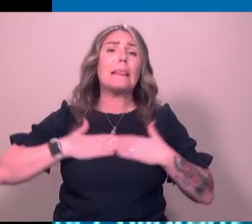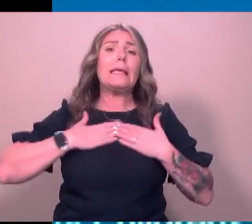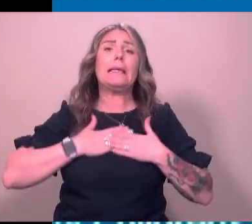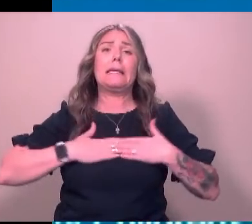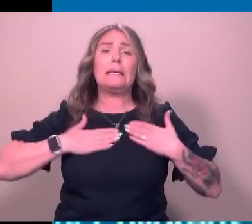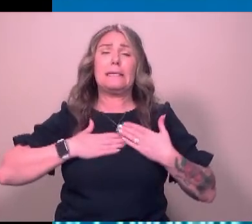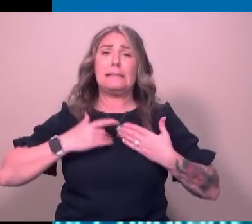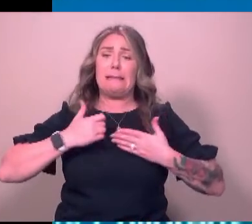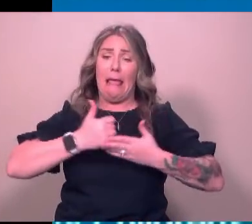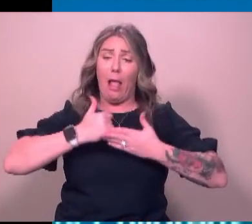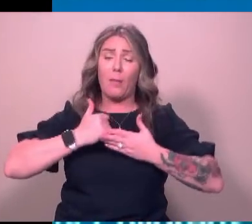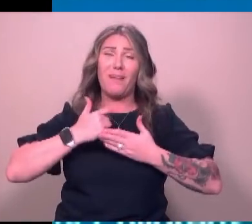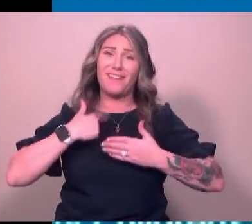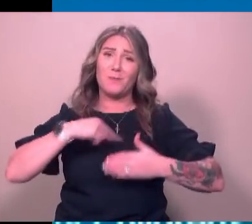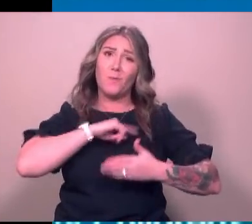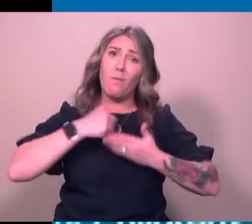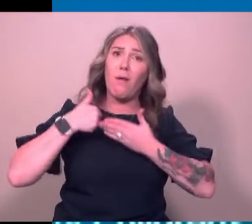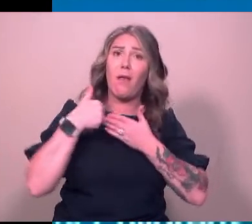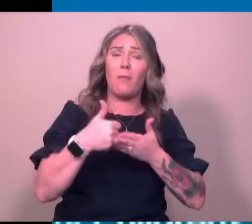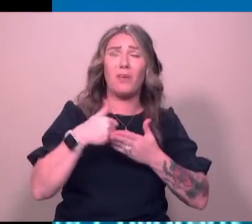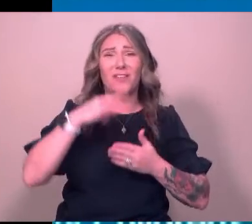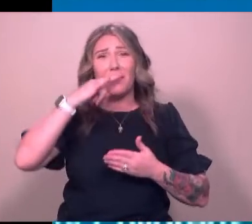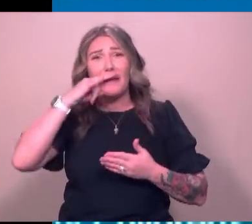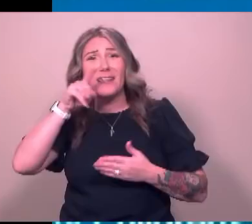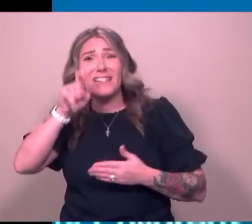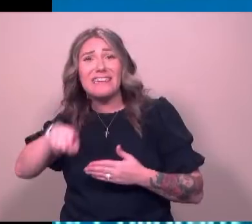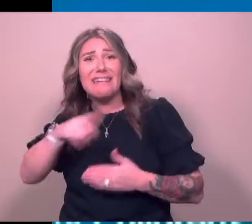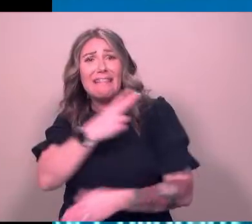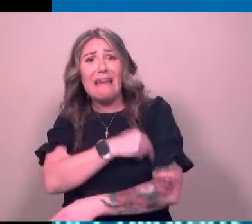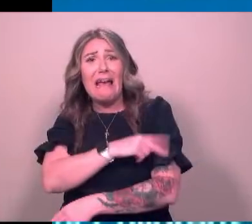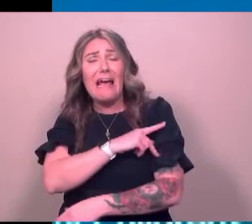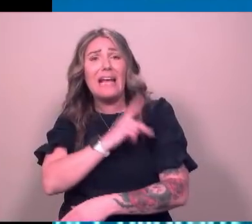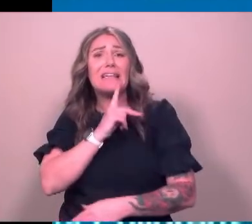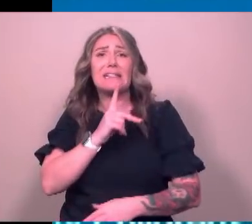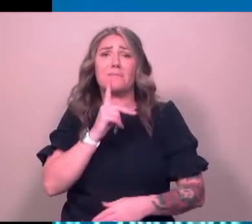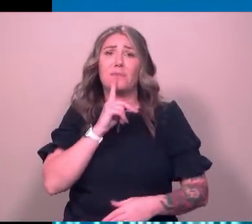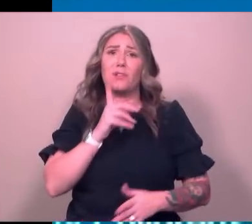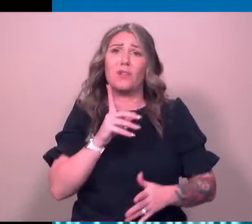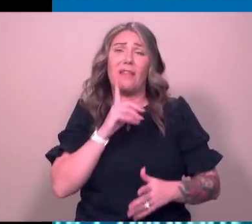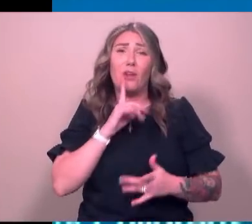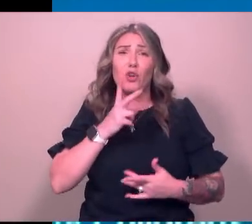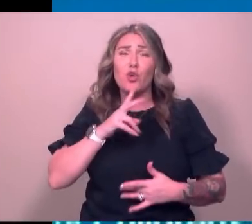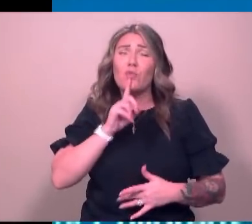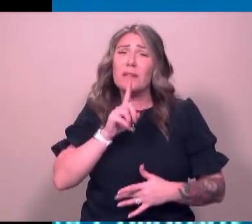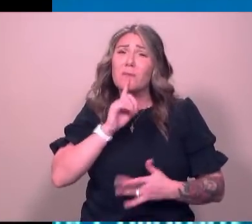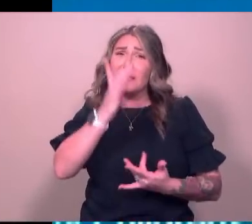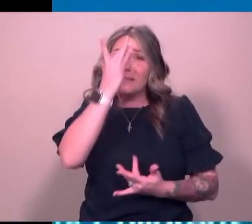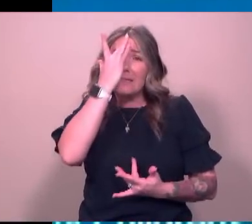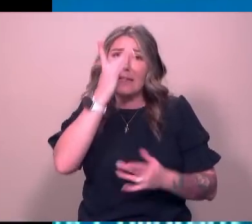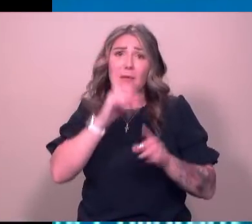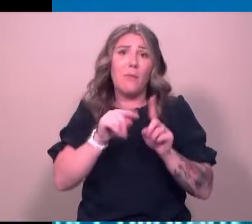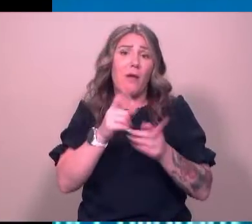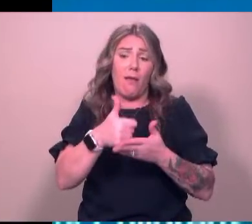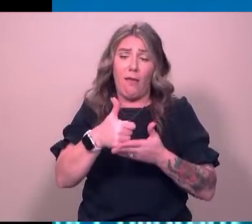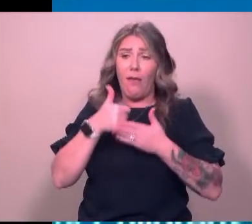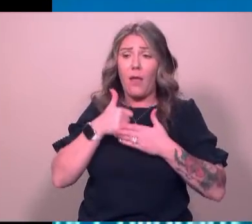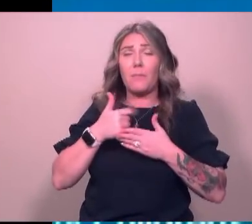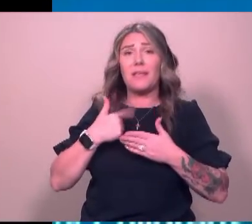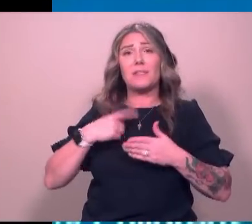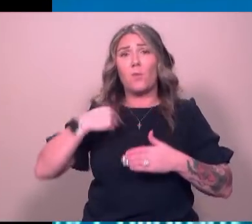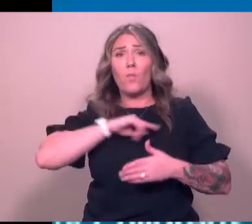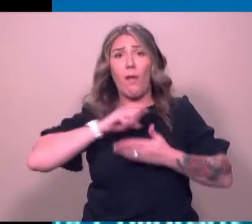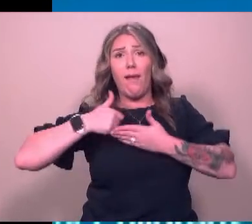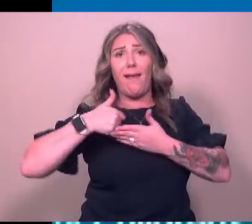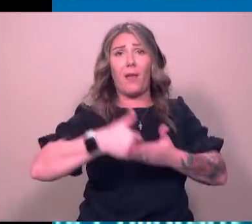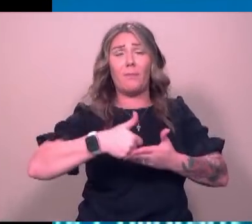Help us take care of the kids that actually need the hospital, that are extremely sick. But then help us help you keep